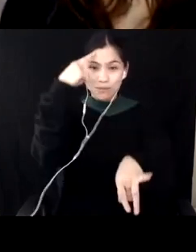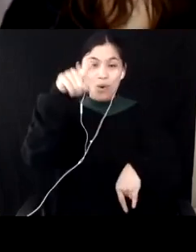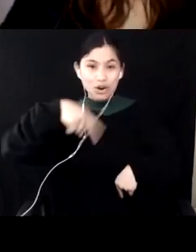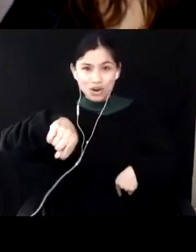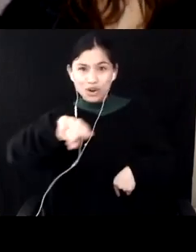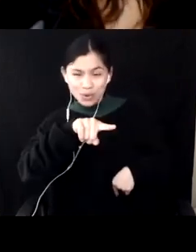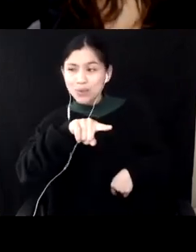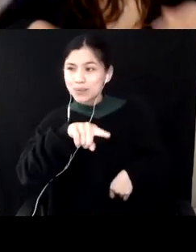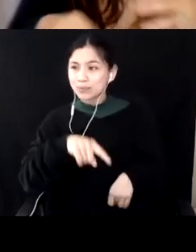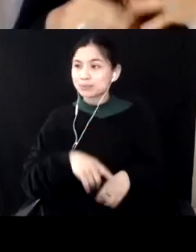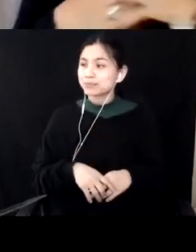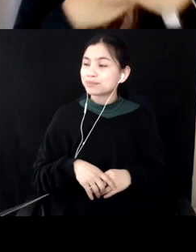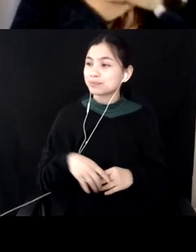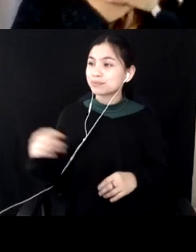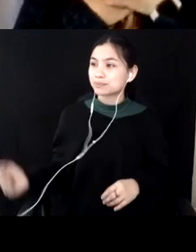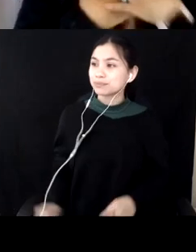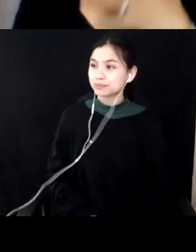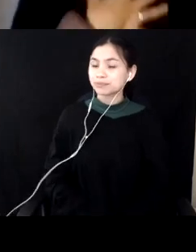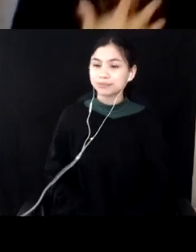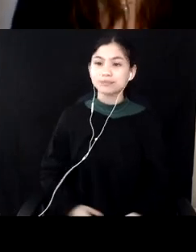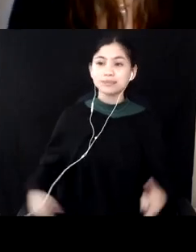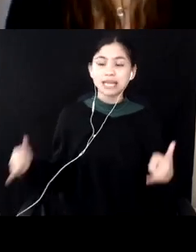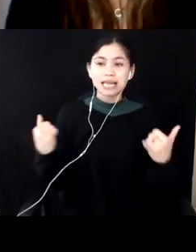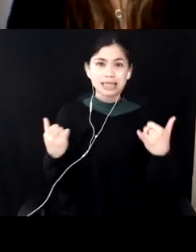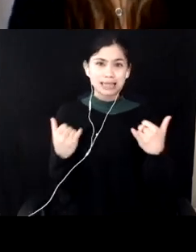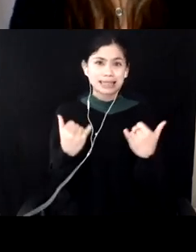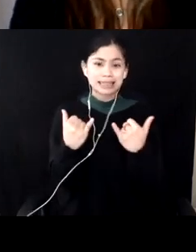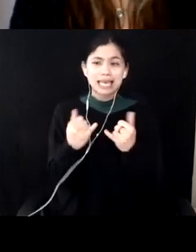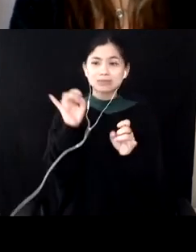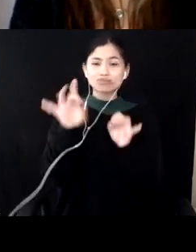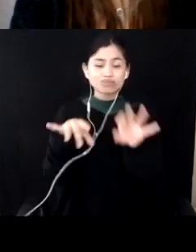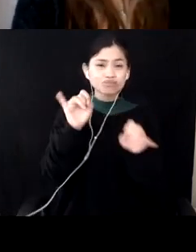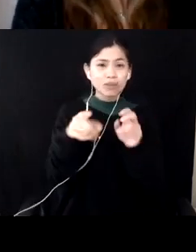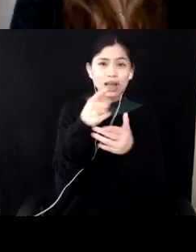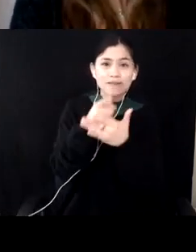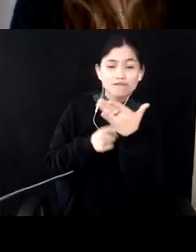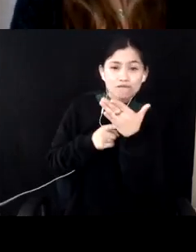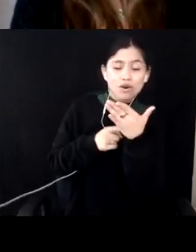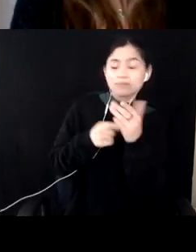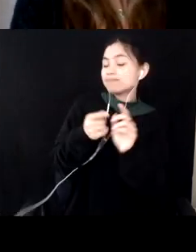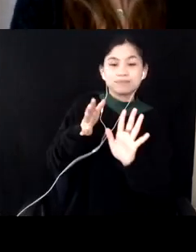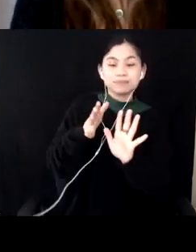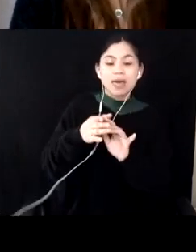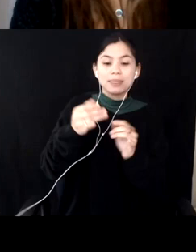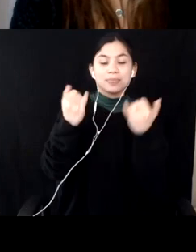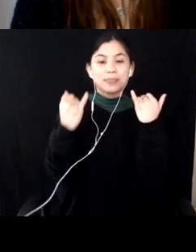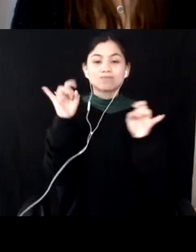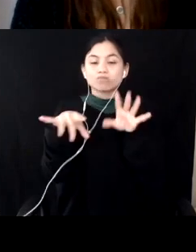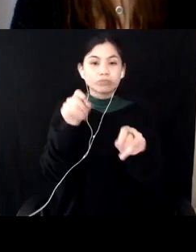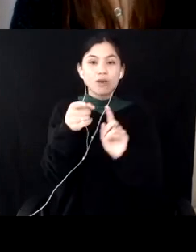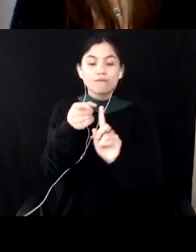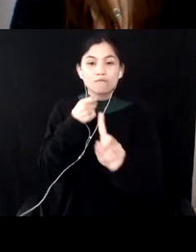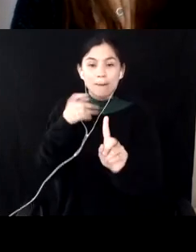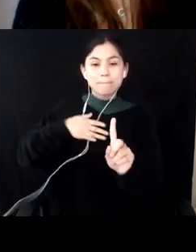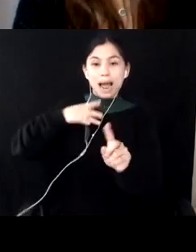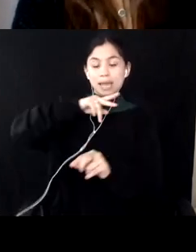So this is from both my personal experience and